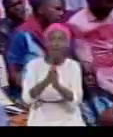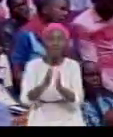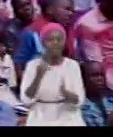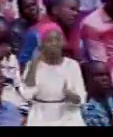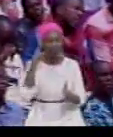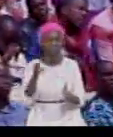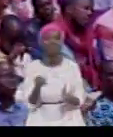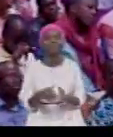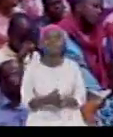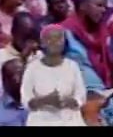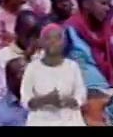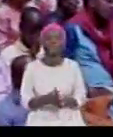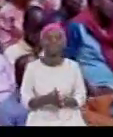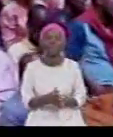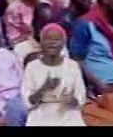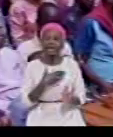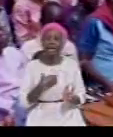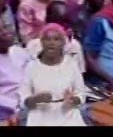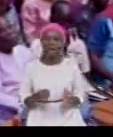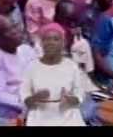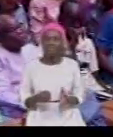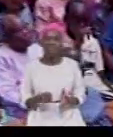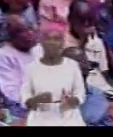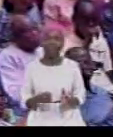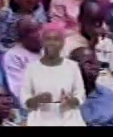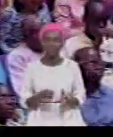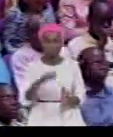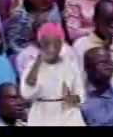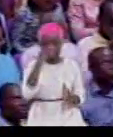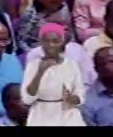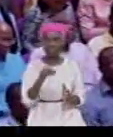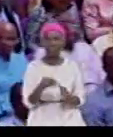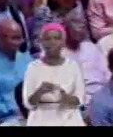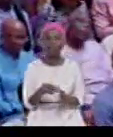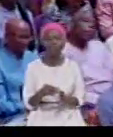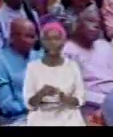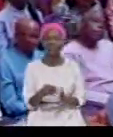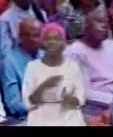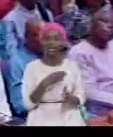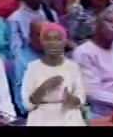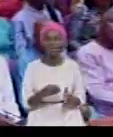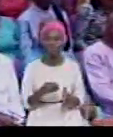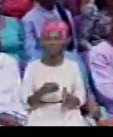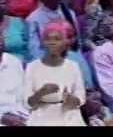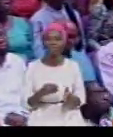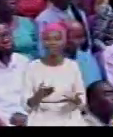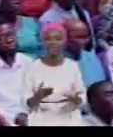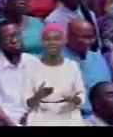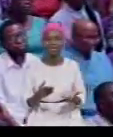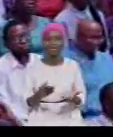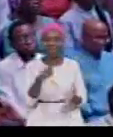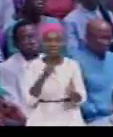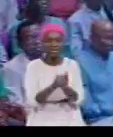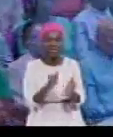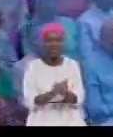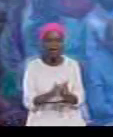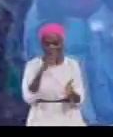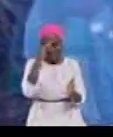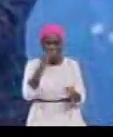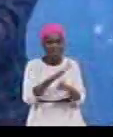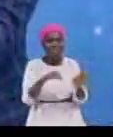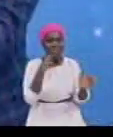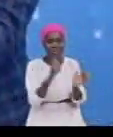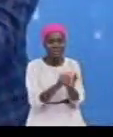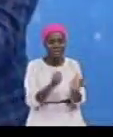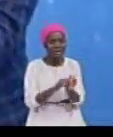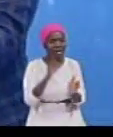you know, pin Isaiah down and say, you said the Lord sent you, I will die. Isaiah, tell me, if you need money, I'll give you money. I'll